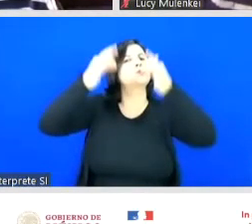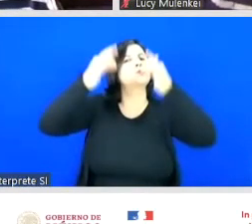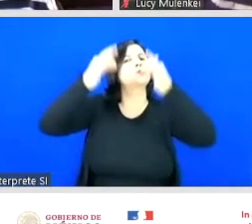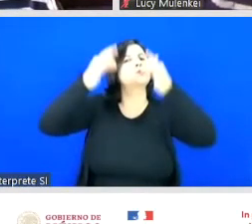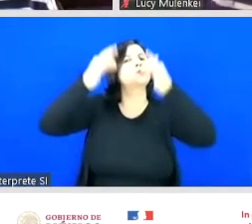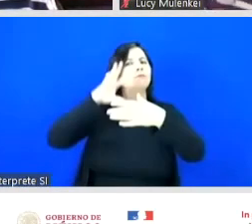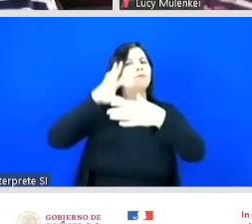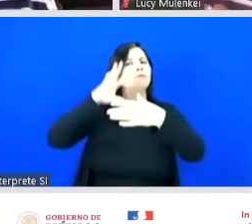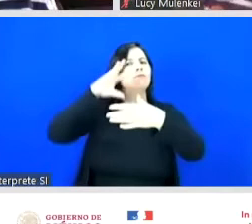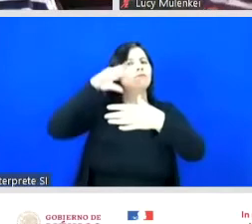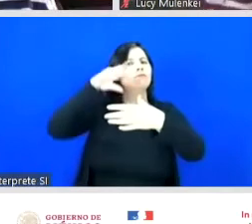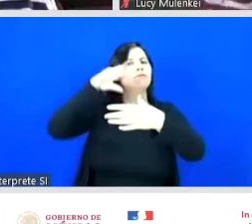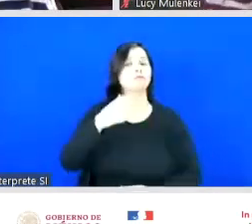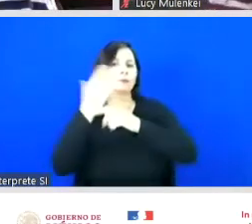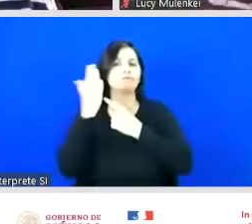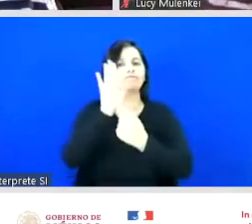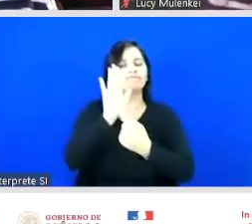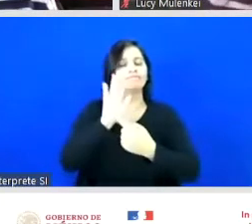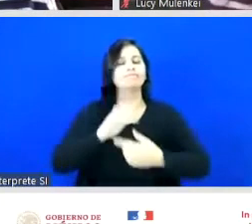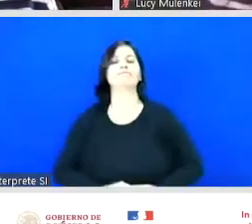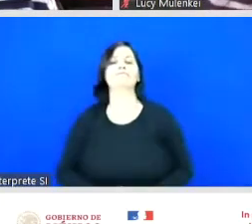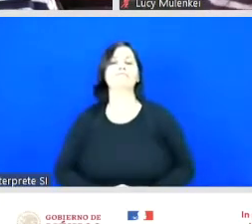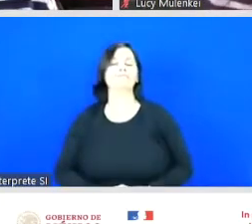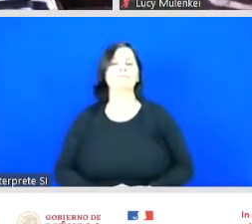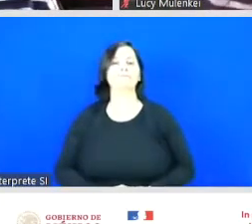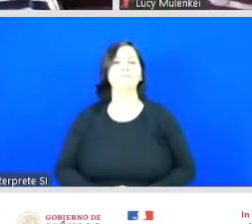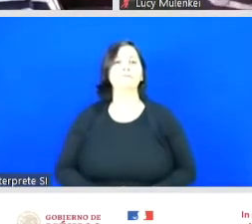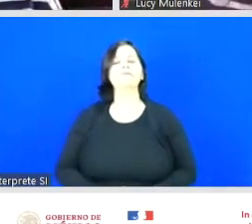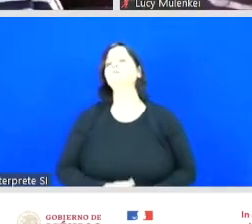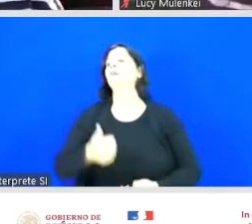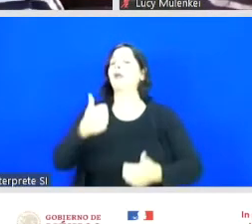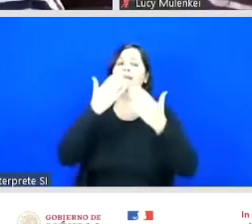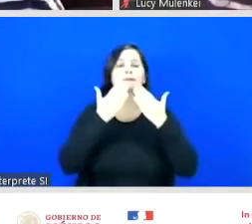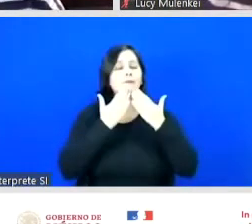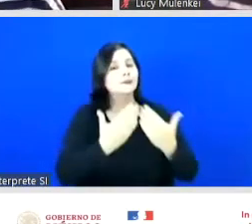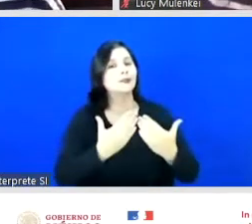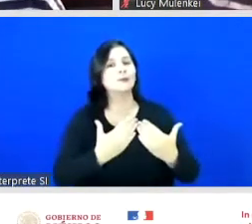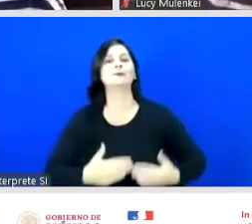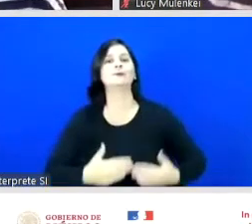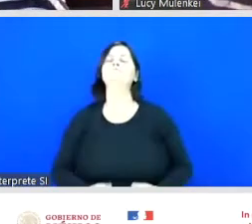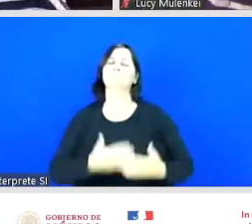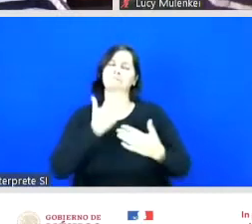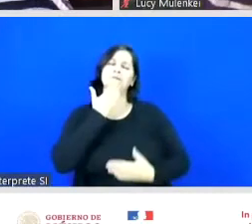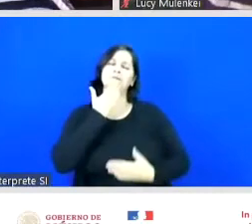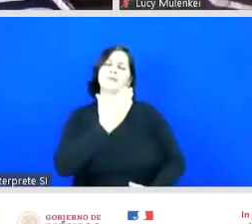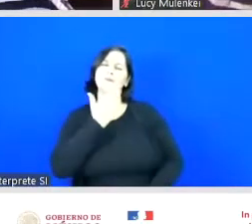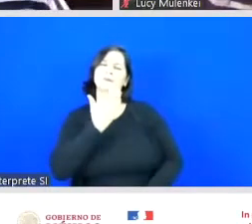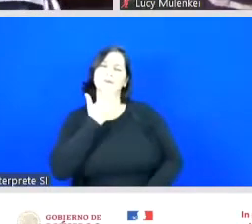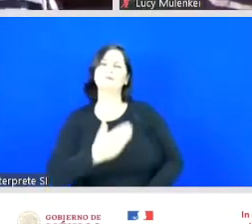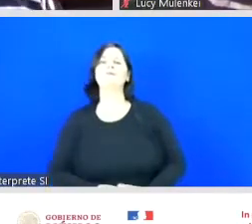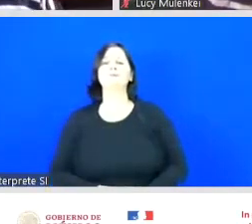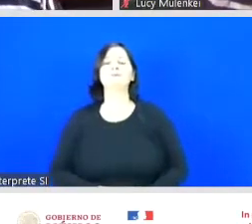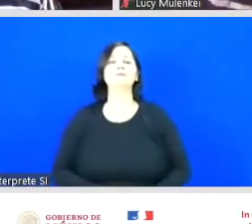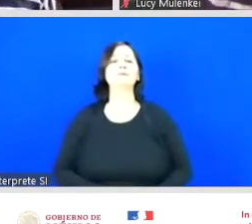Thank you, Elena. Thank you so much for the question and really, really appreciate all of the feedback and input that has come